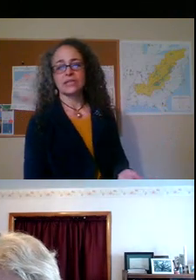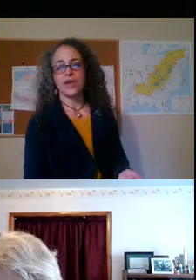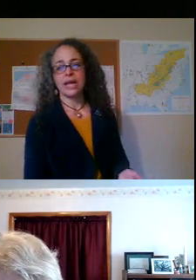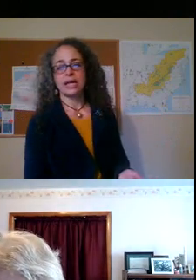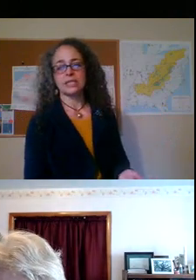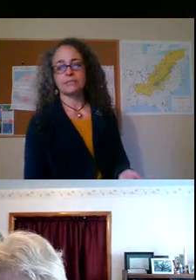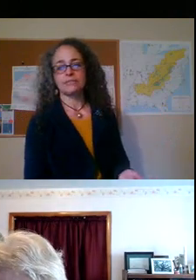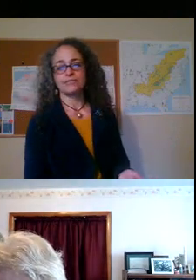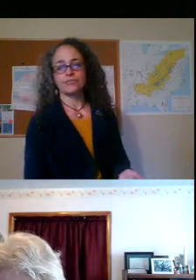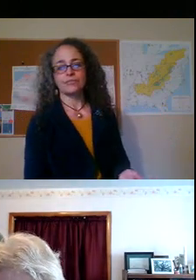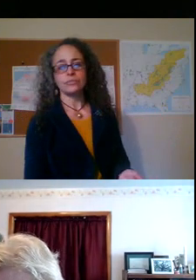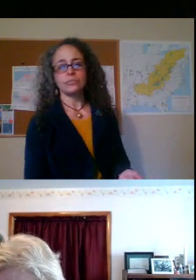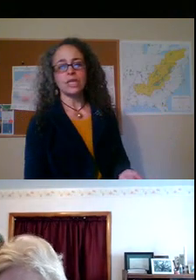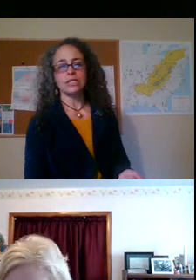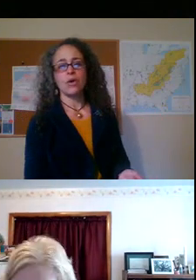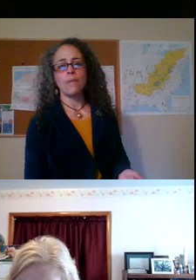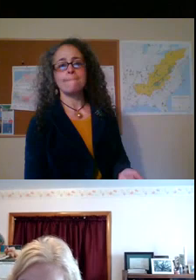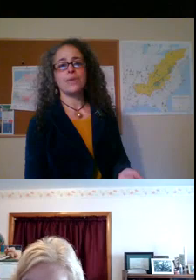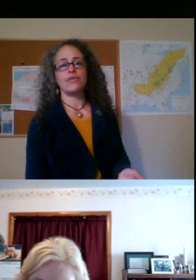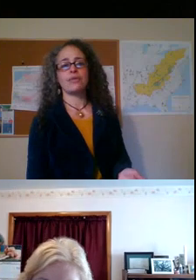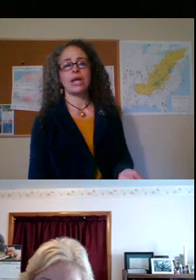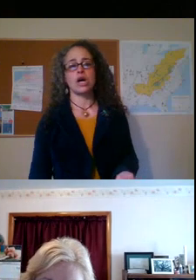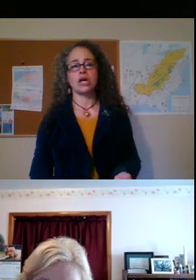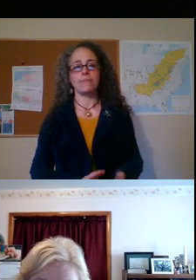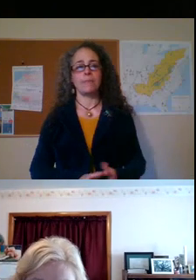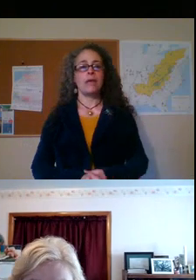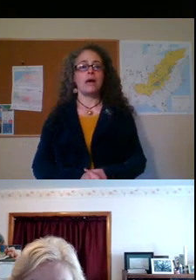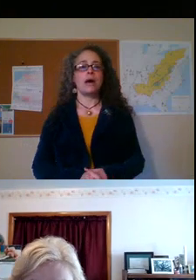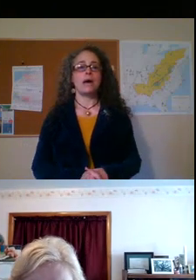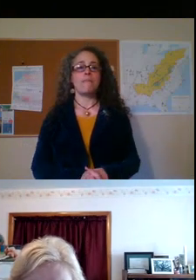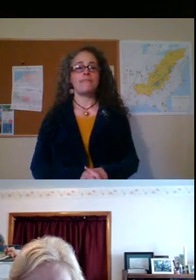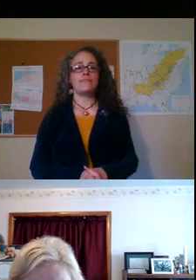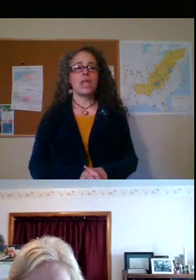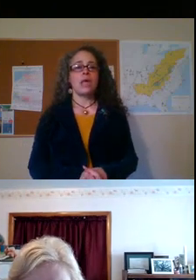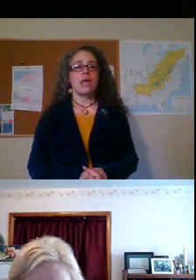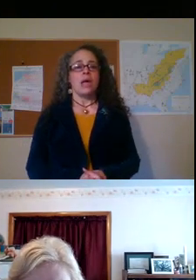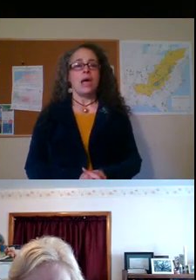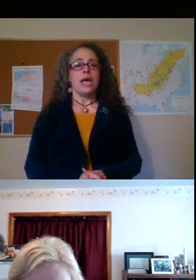been classified as. So moving right along.